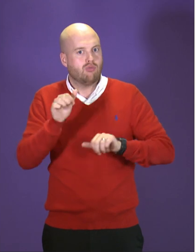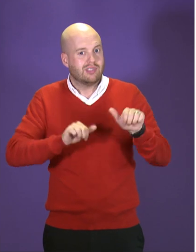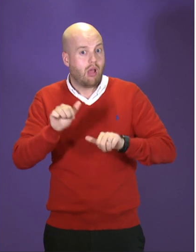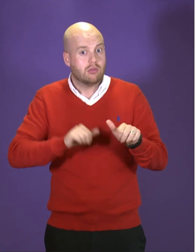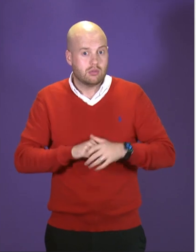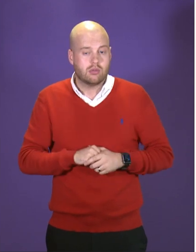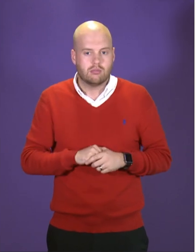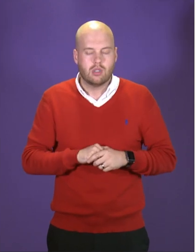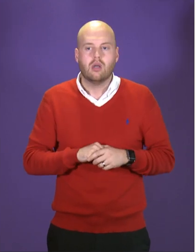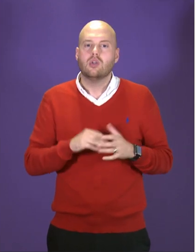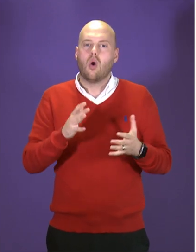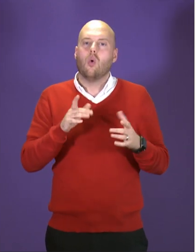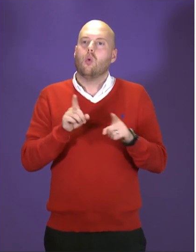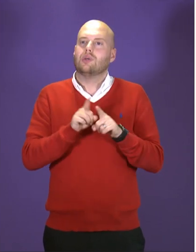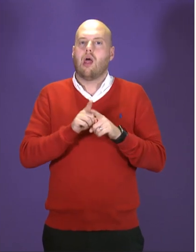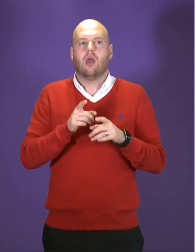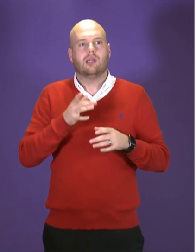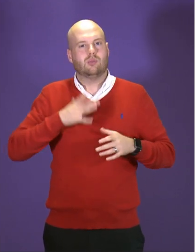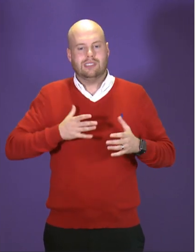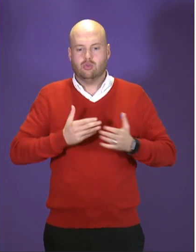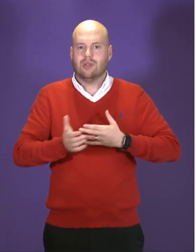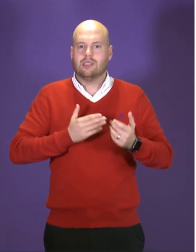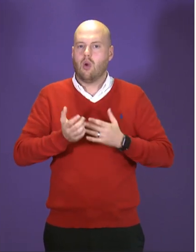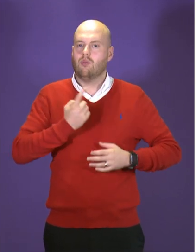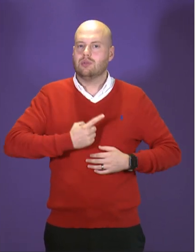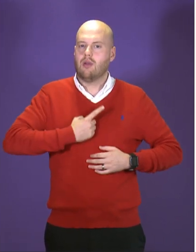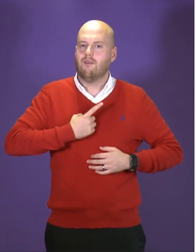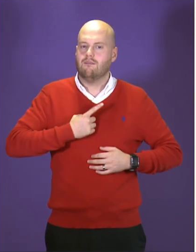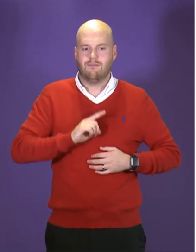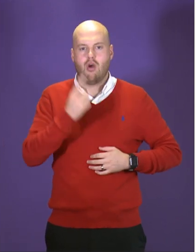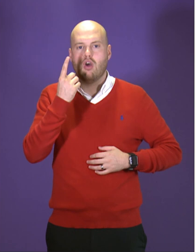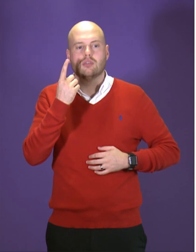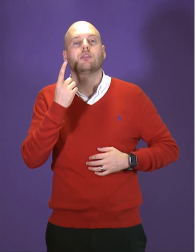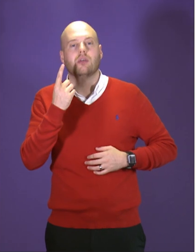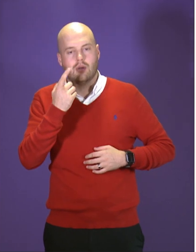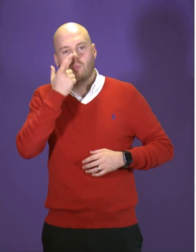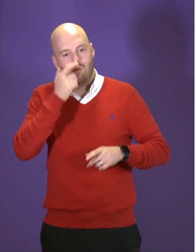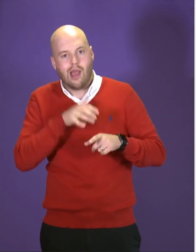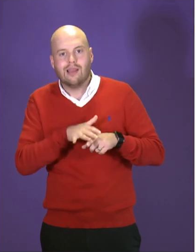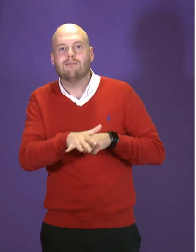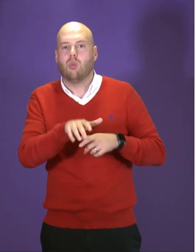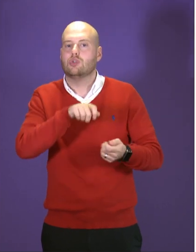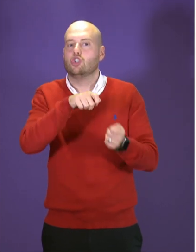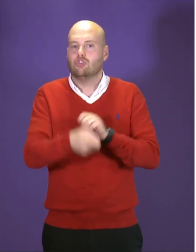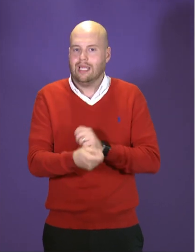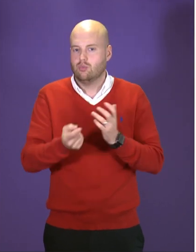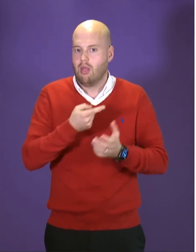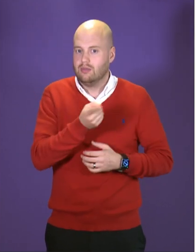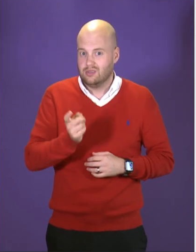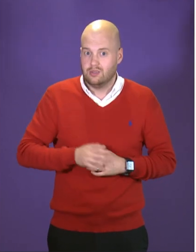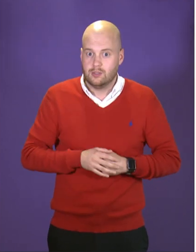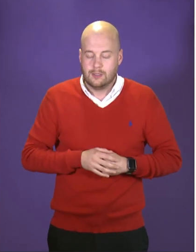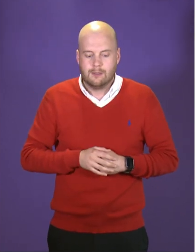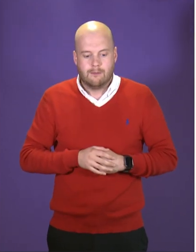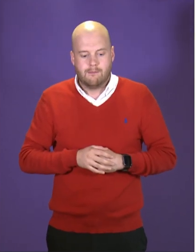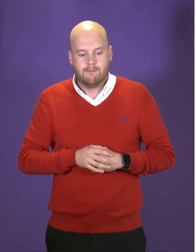to clean our home, to get out outdoor, so to say, to the cultural fields, and to make drastic changes. We